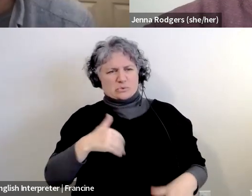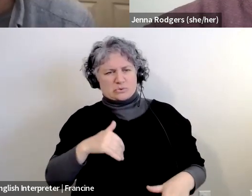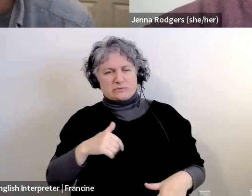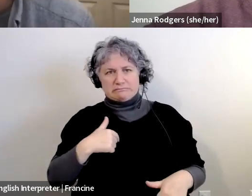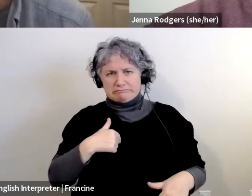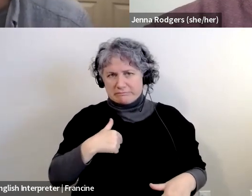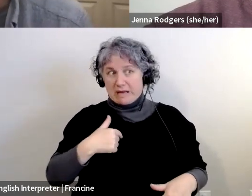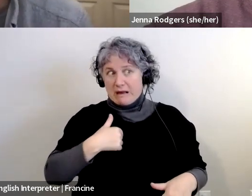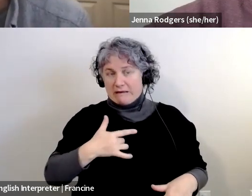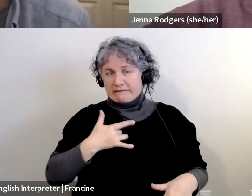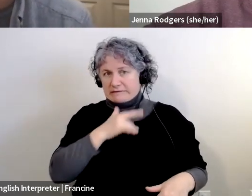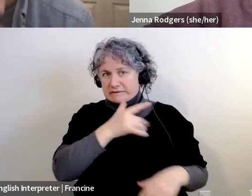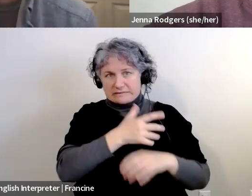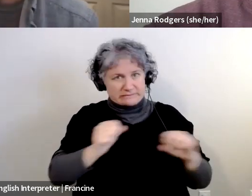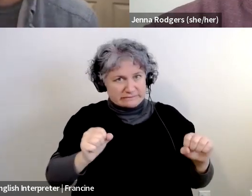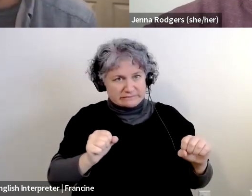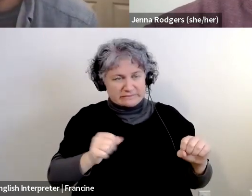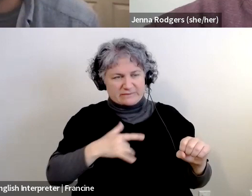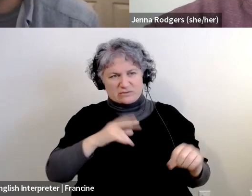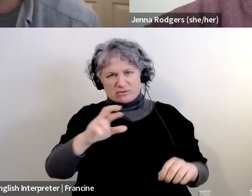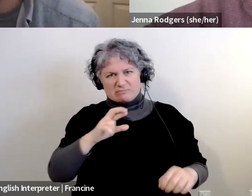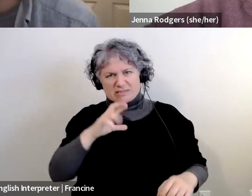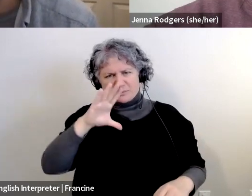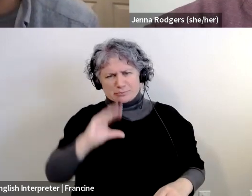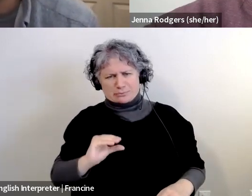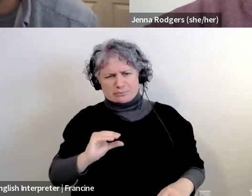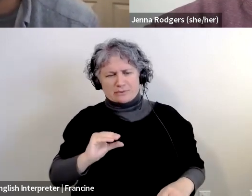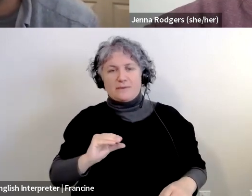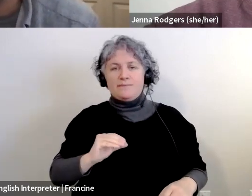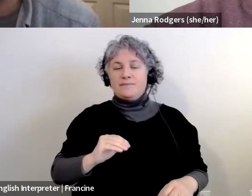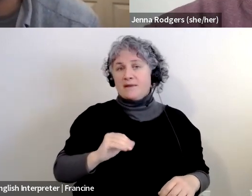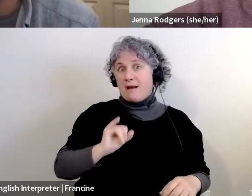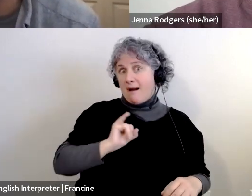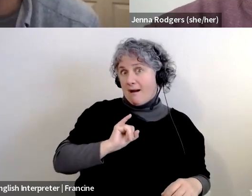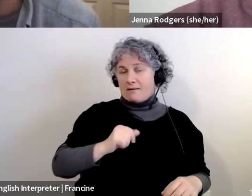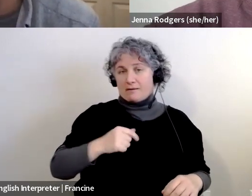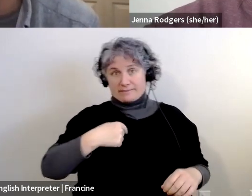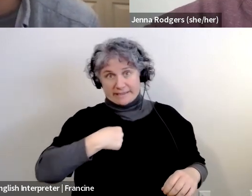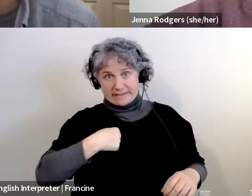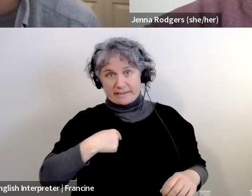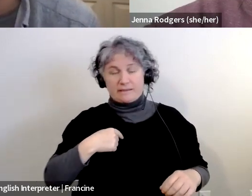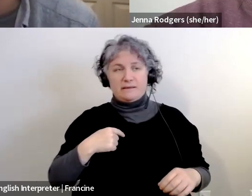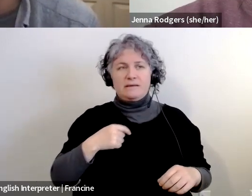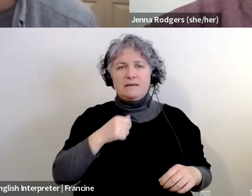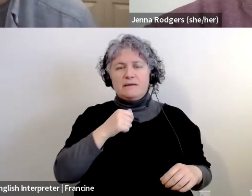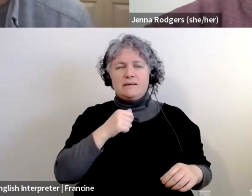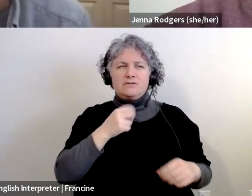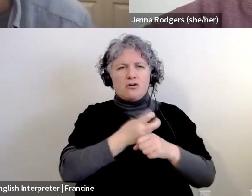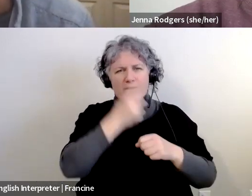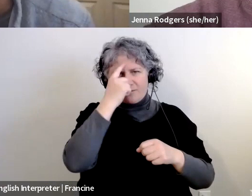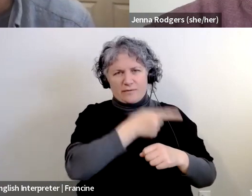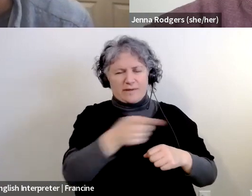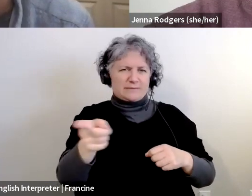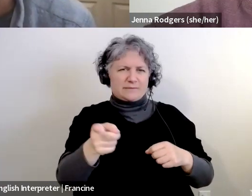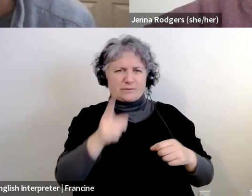unsafe, makes me feel disrespected. It means that when you say you speak in I statements, it means it's harder for a person to disagree, say, no, you